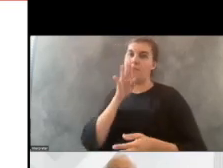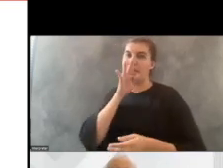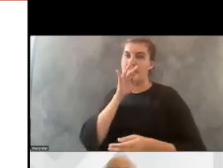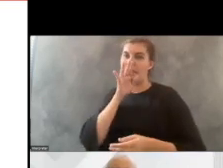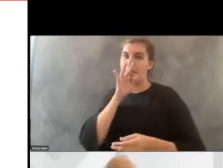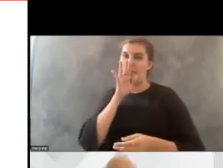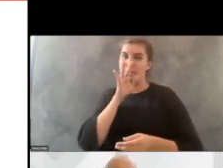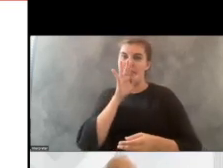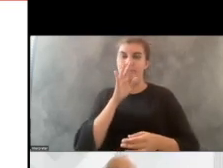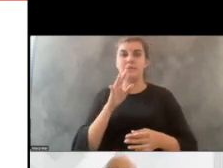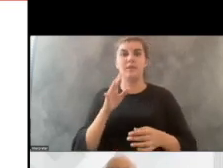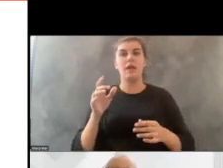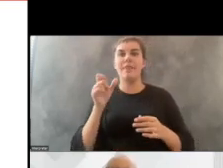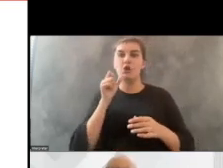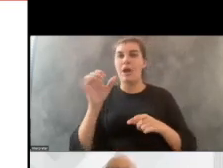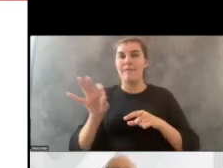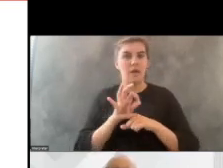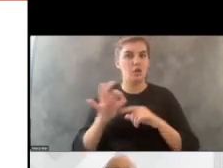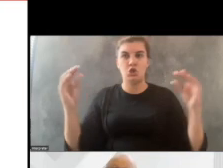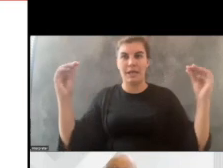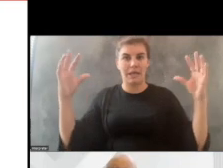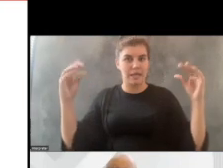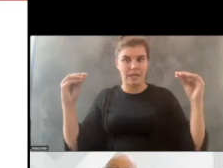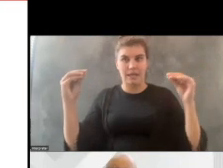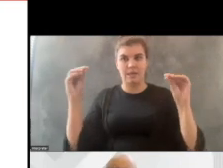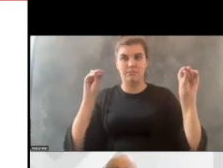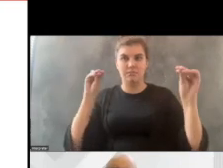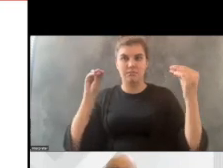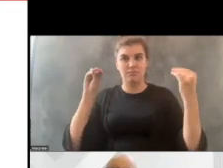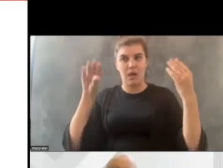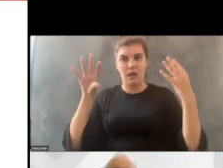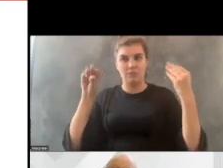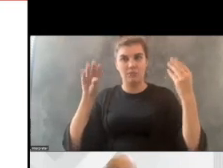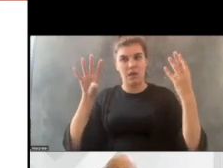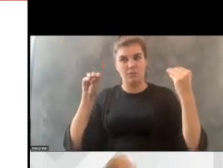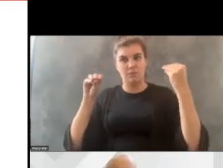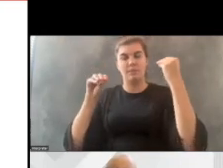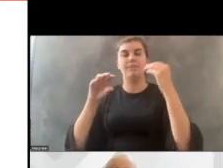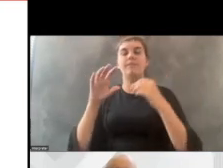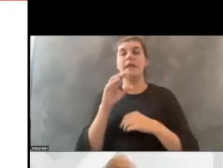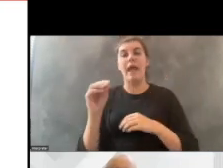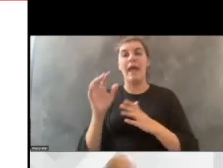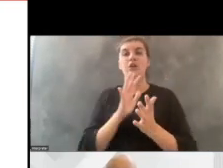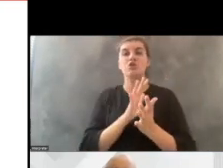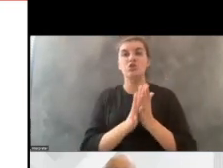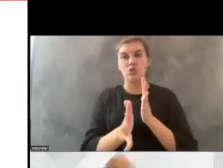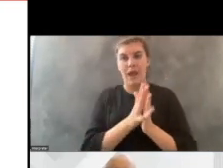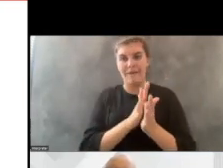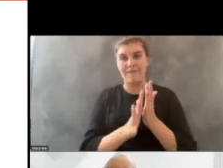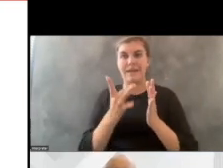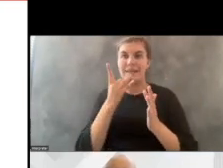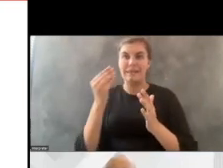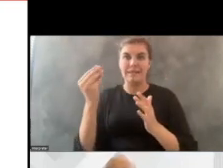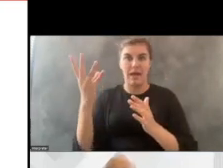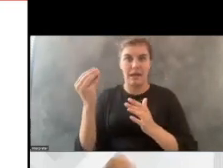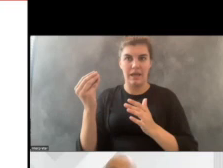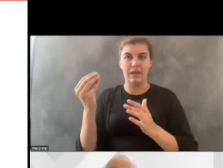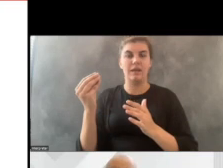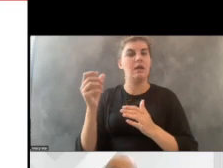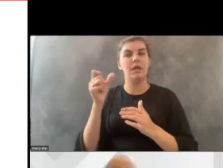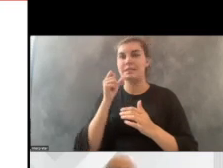a pedestrian, the walk indication and the don't walk indication, you know, the visual